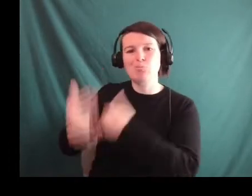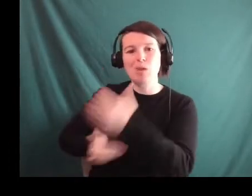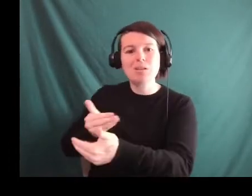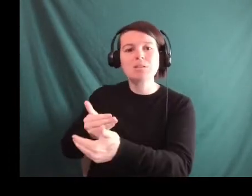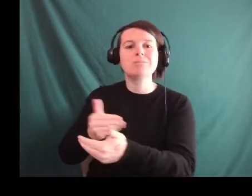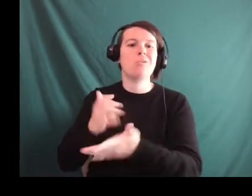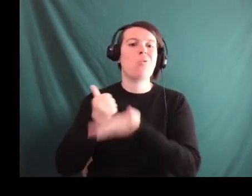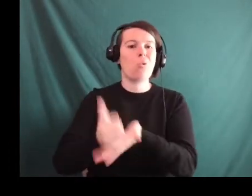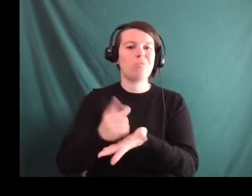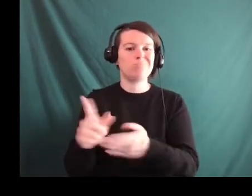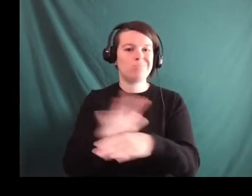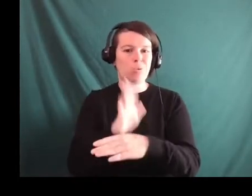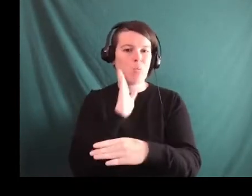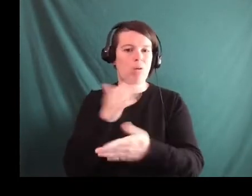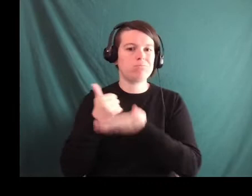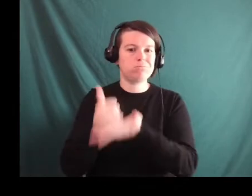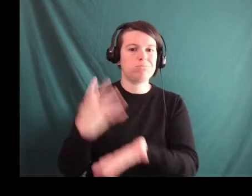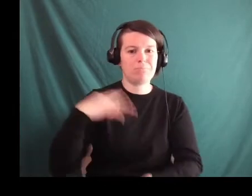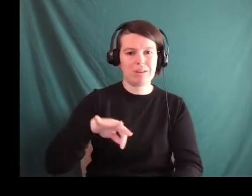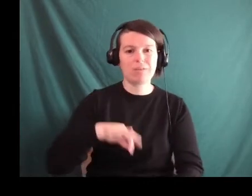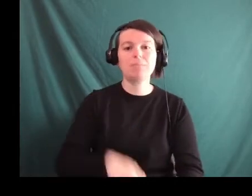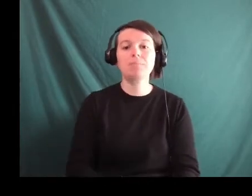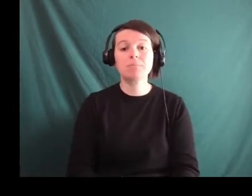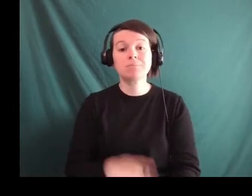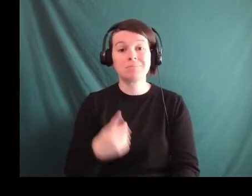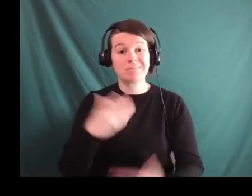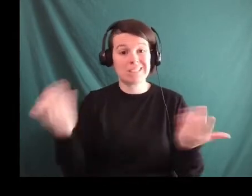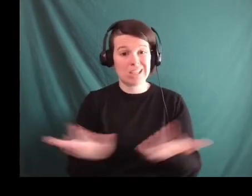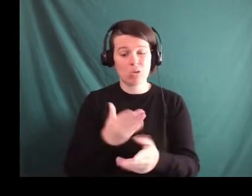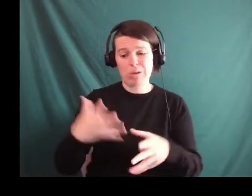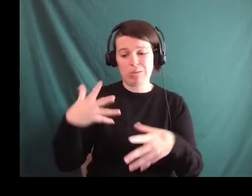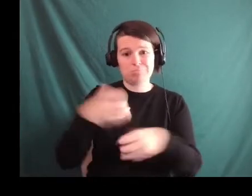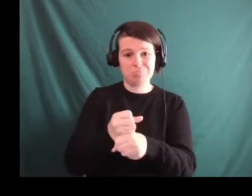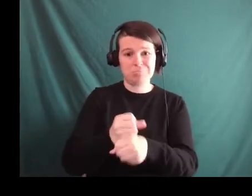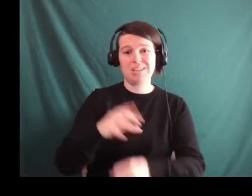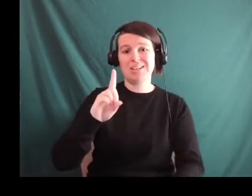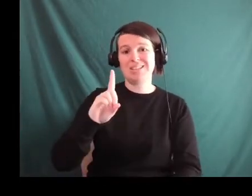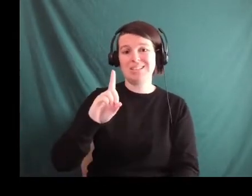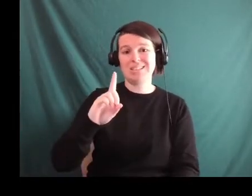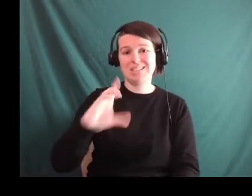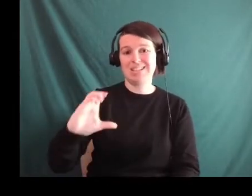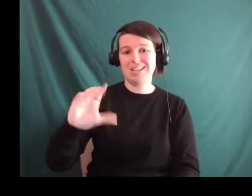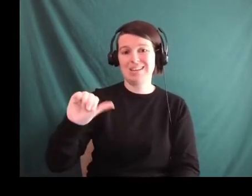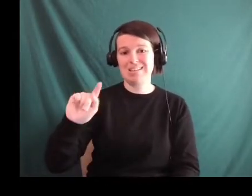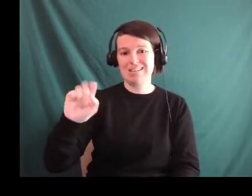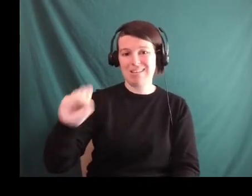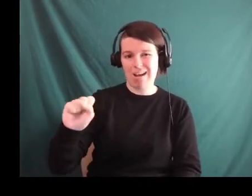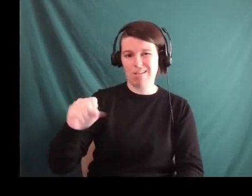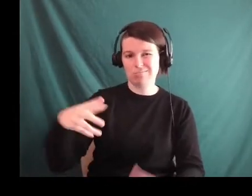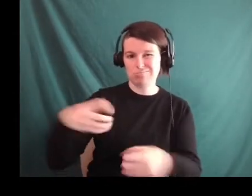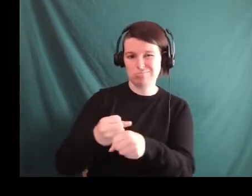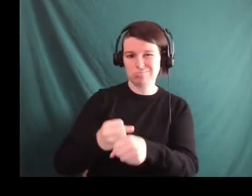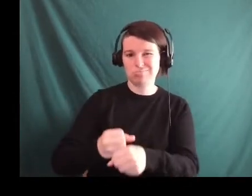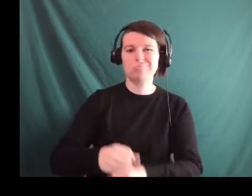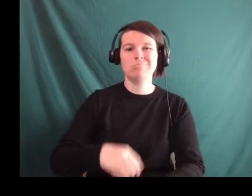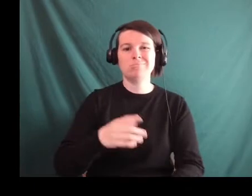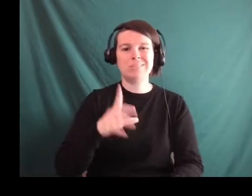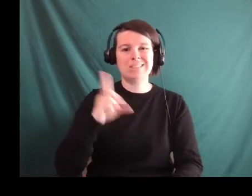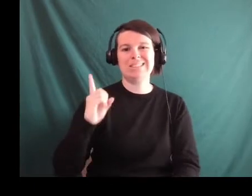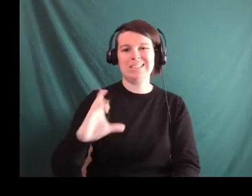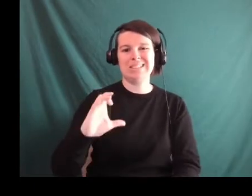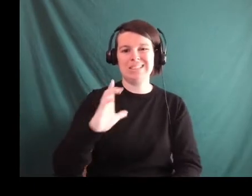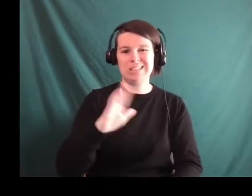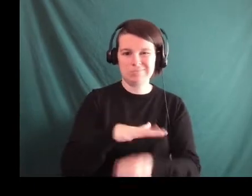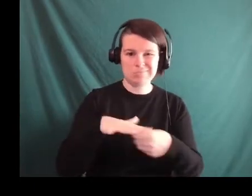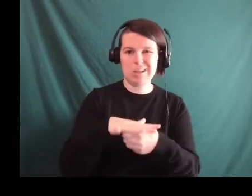you. At the DC area Trans Masculine Society, or what we call DCATS for short, we've been running a binder exchange